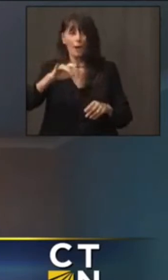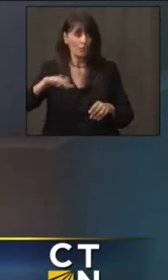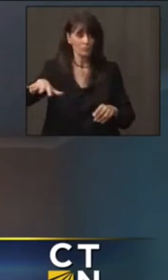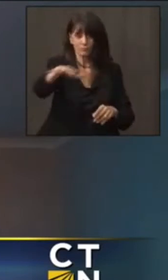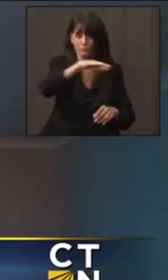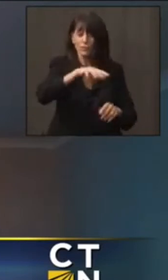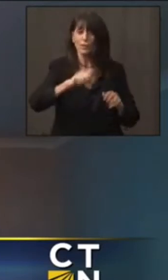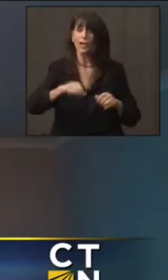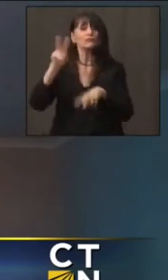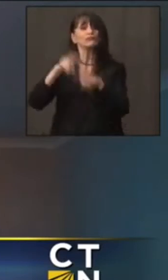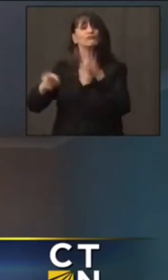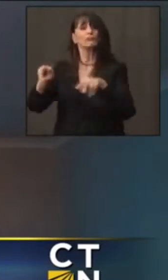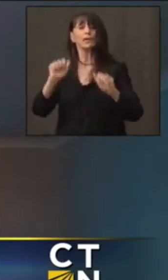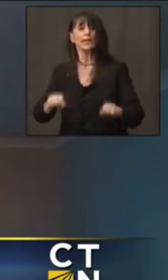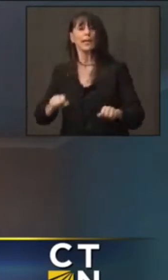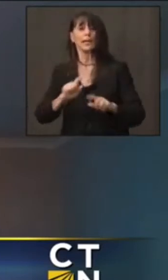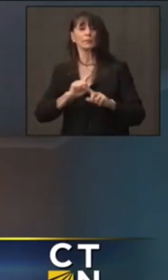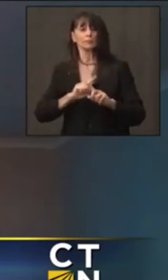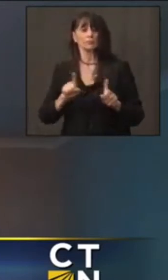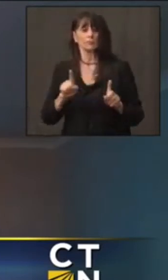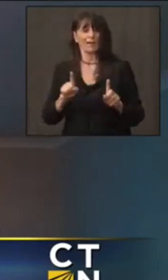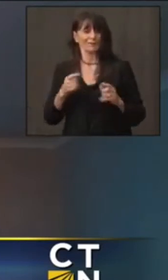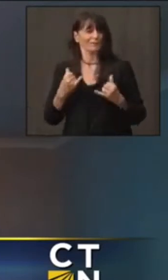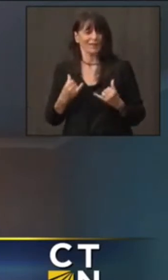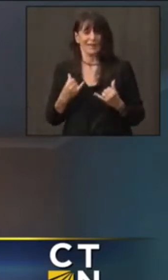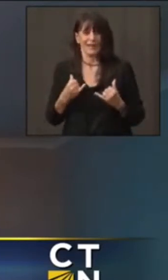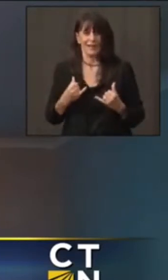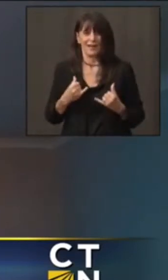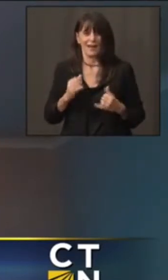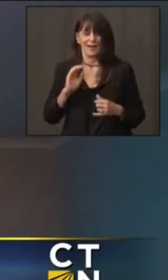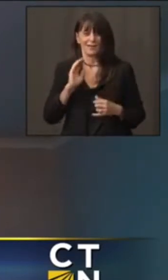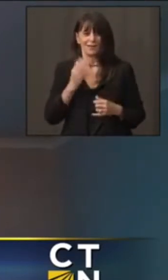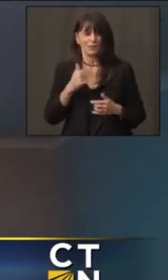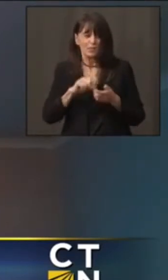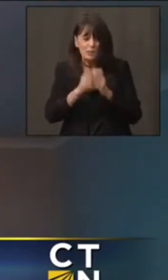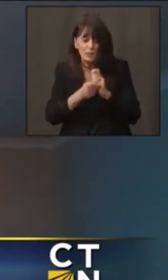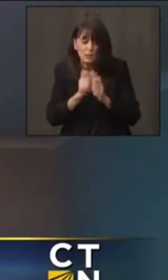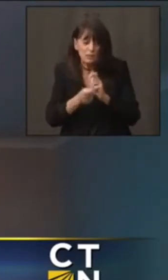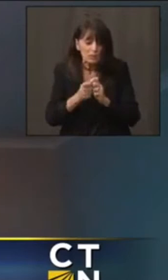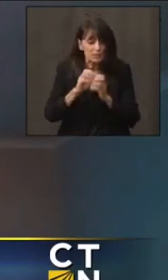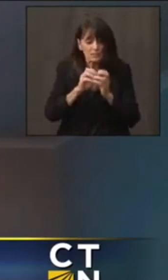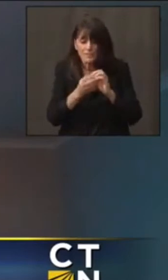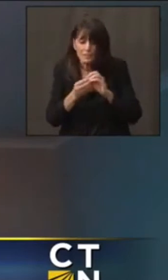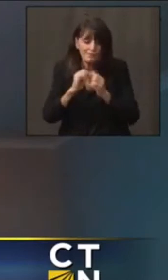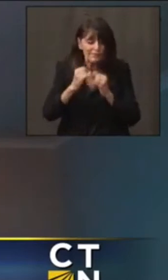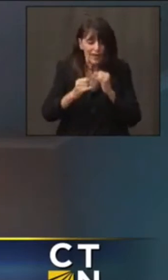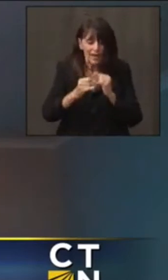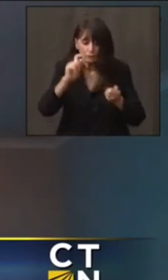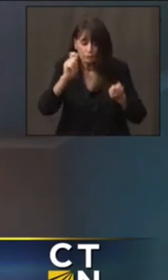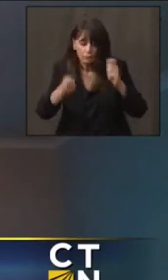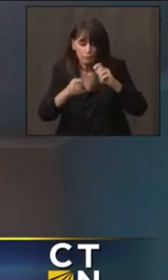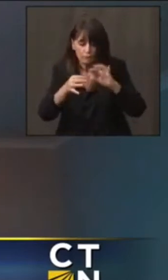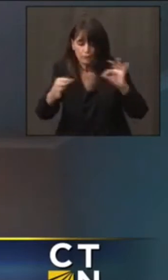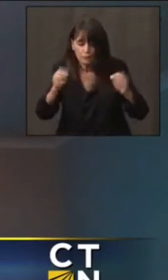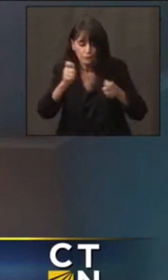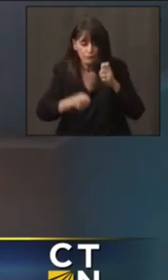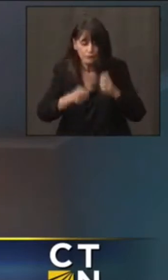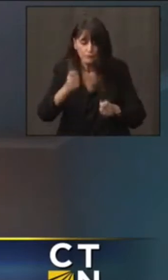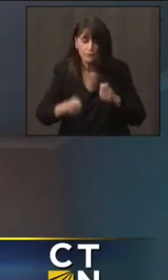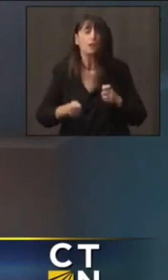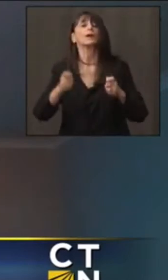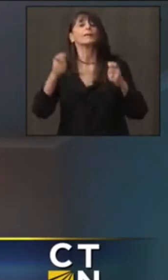We're still, as you might imagine, we're still editing and finalizing the draft, but as soon as